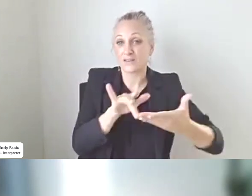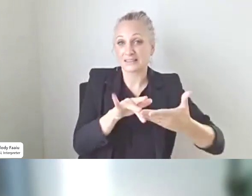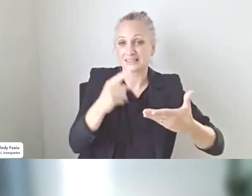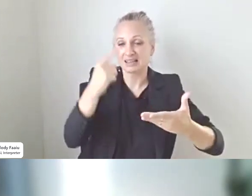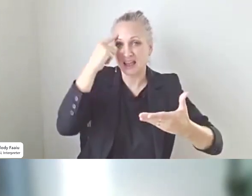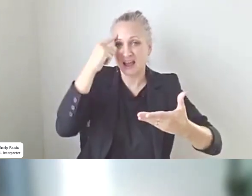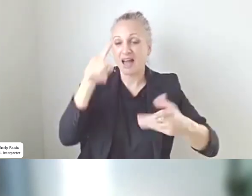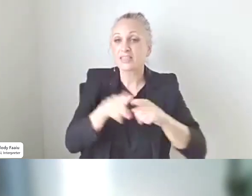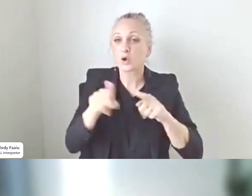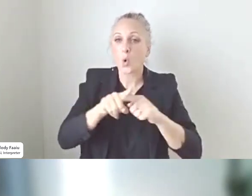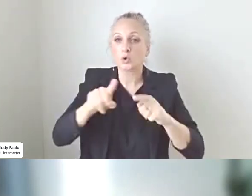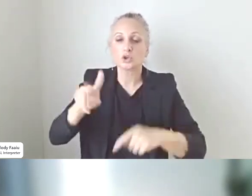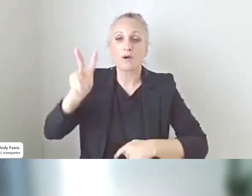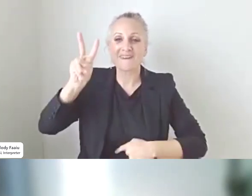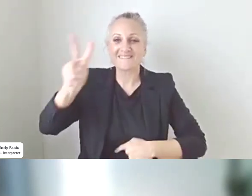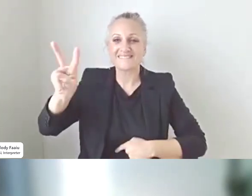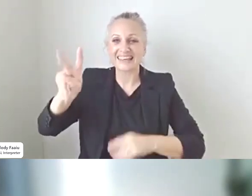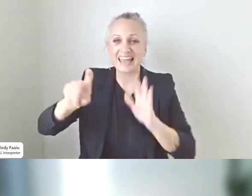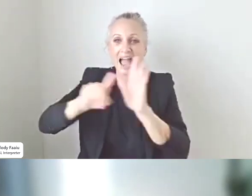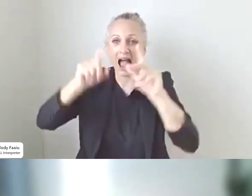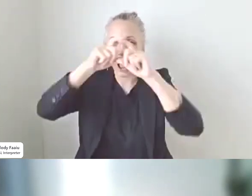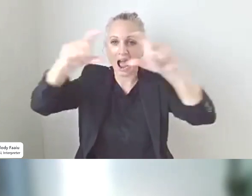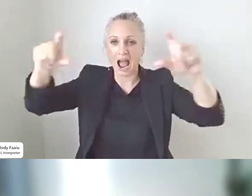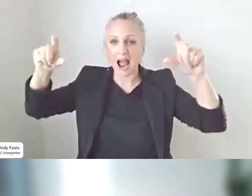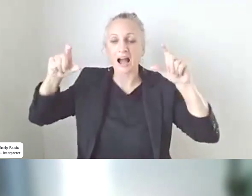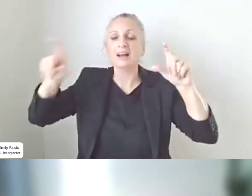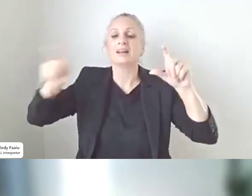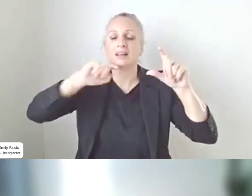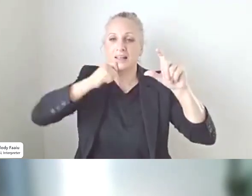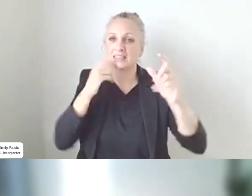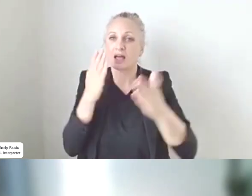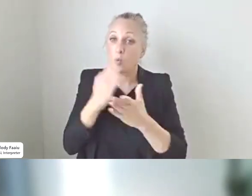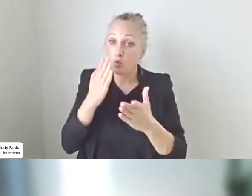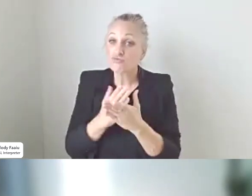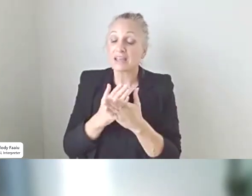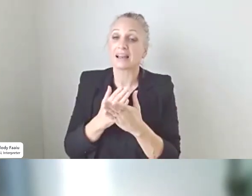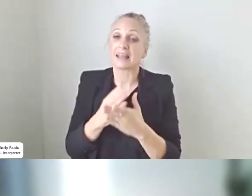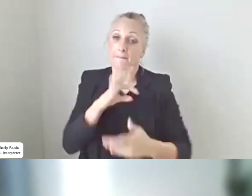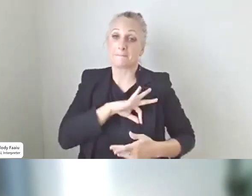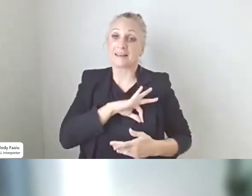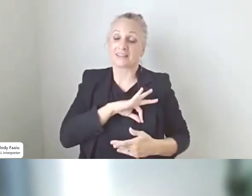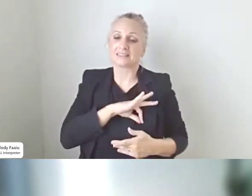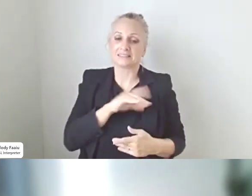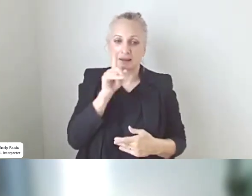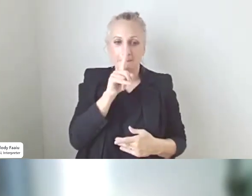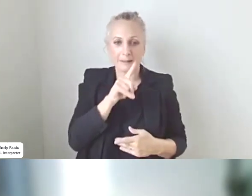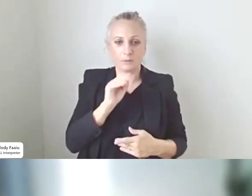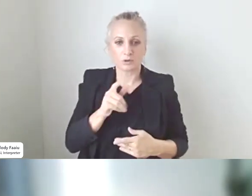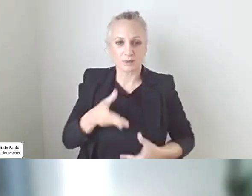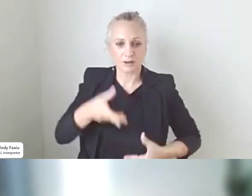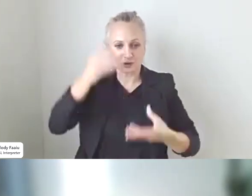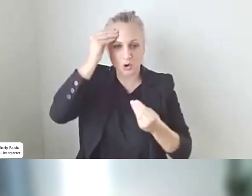virtual reality and augmented reality will hold a lot of promise for people to be able to learn, work, and